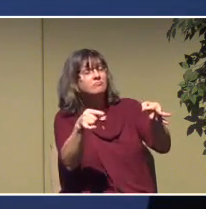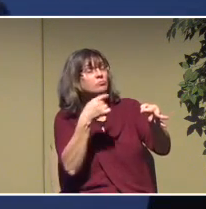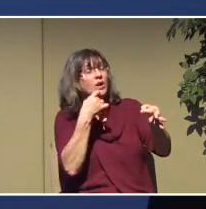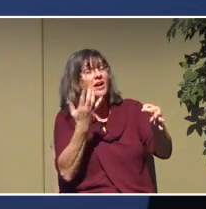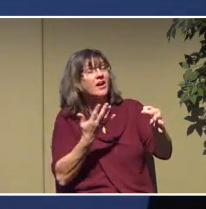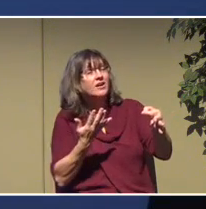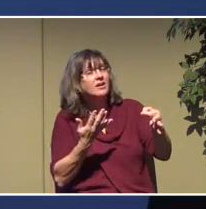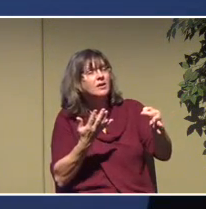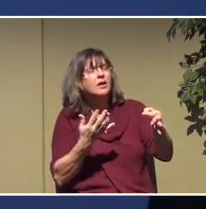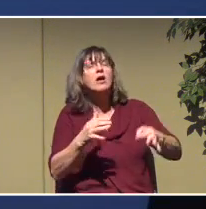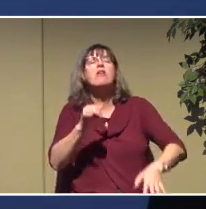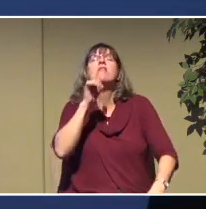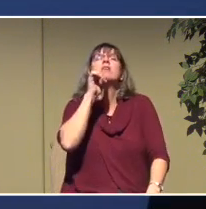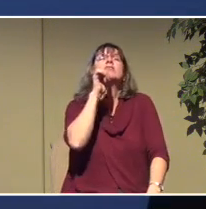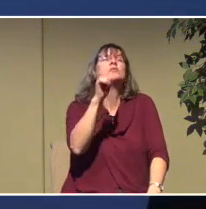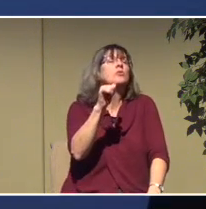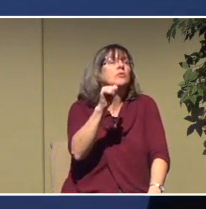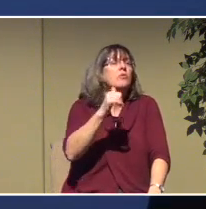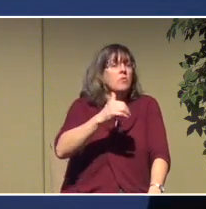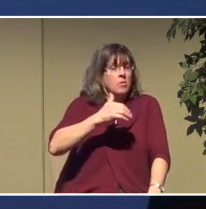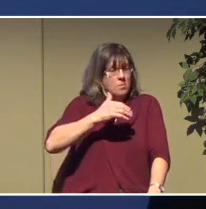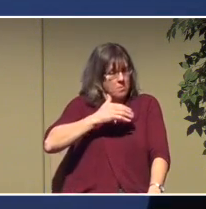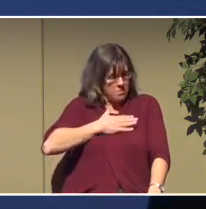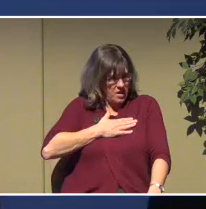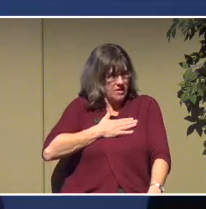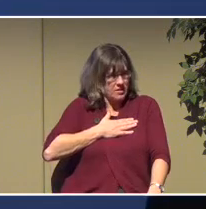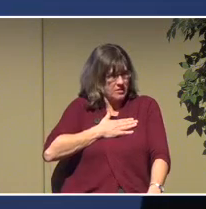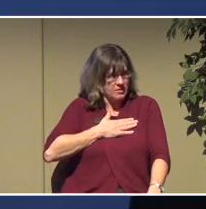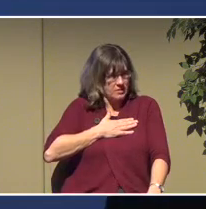but what you will.